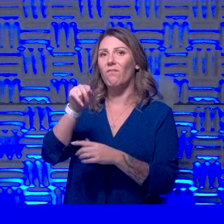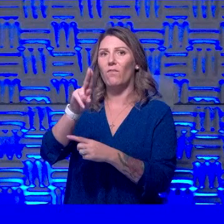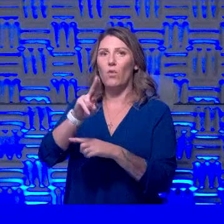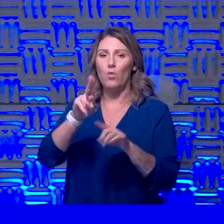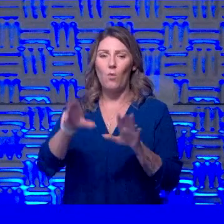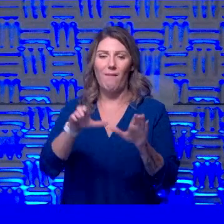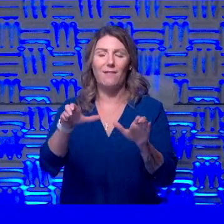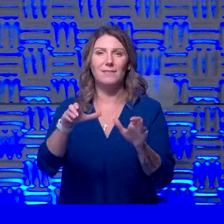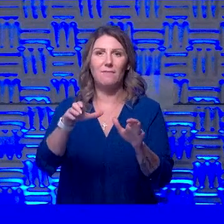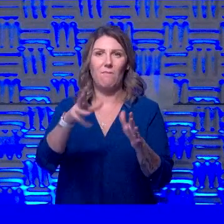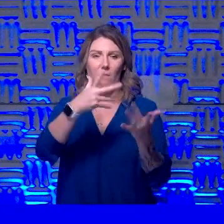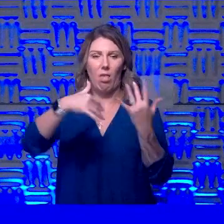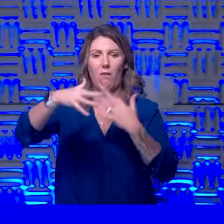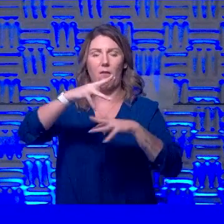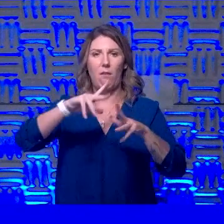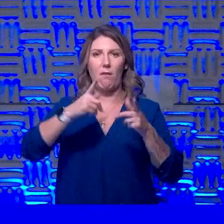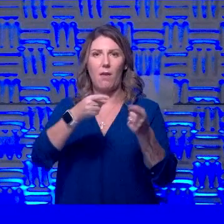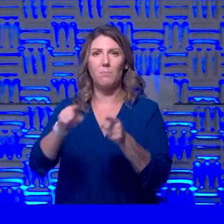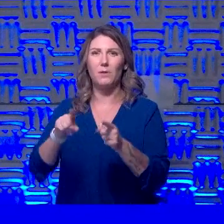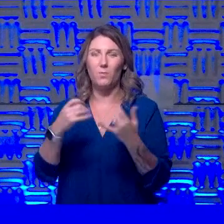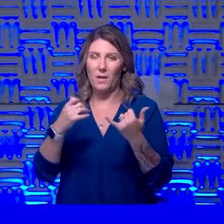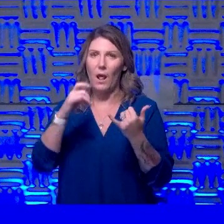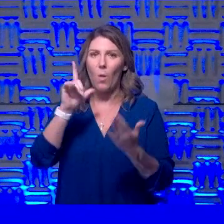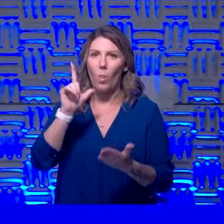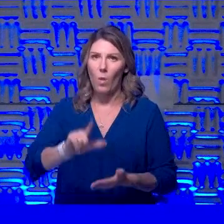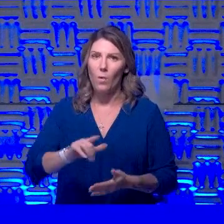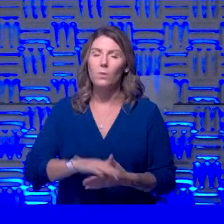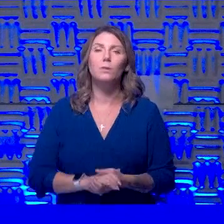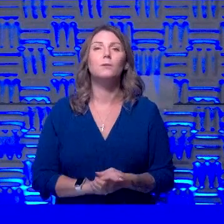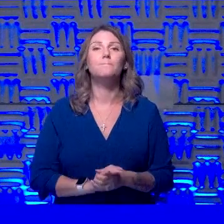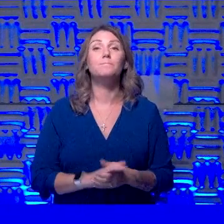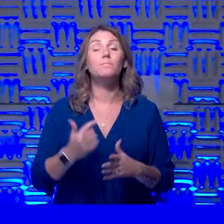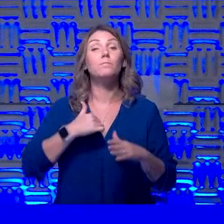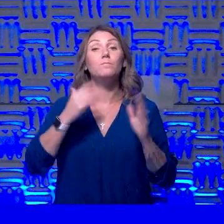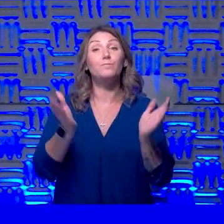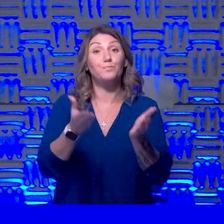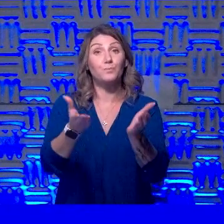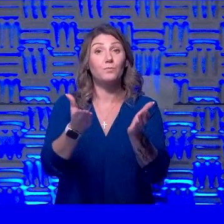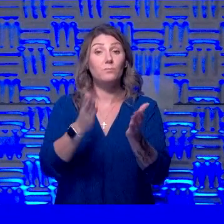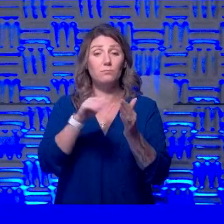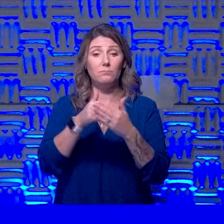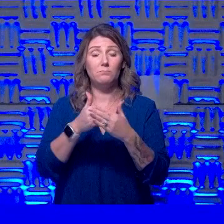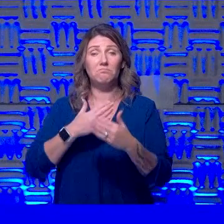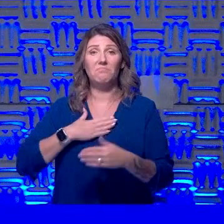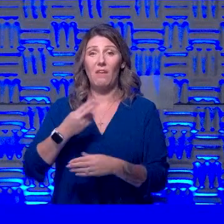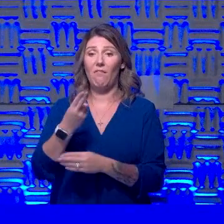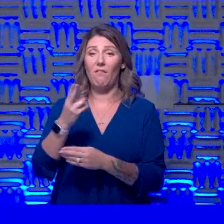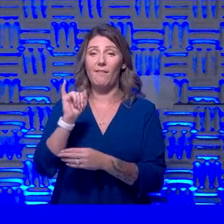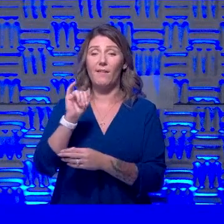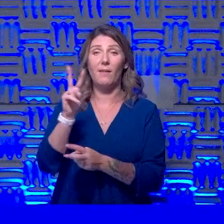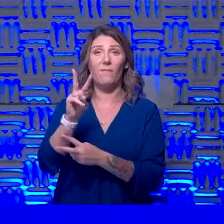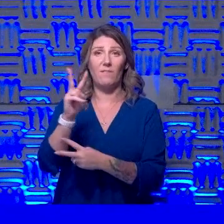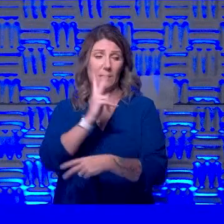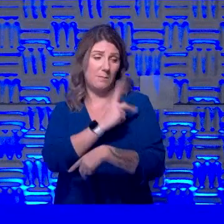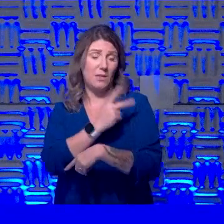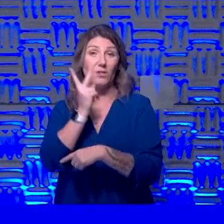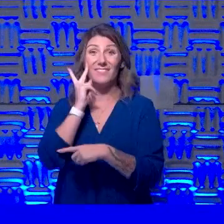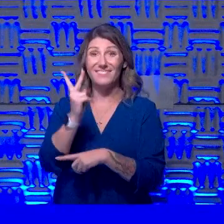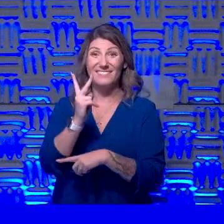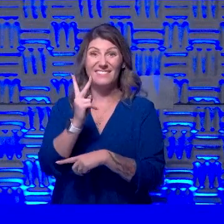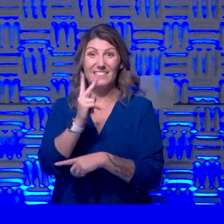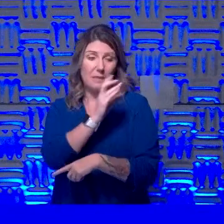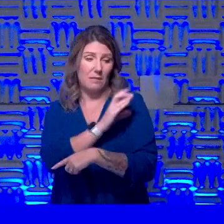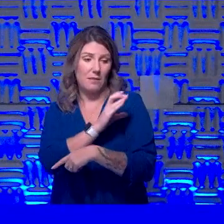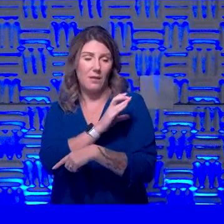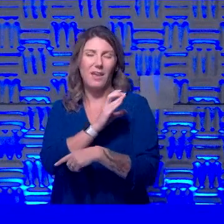now, it's very low. I certainly encourage for all my HIV patients that I see in clinic to get it